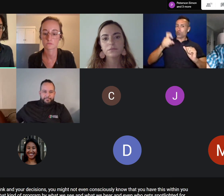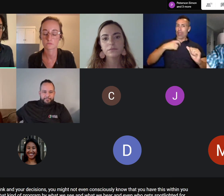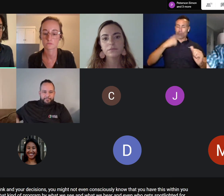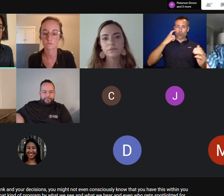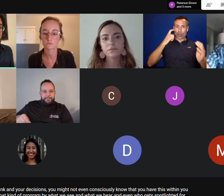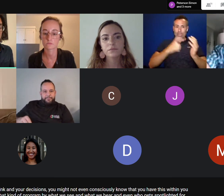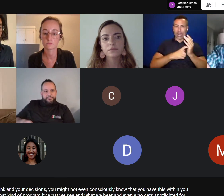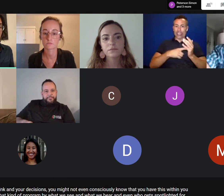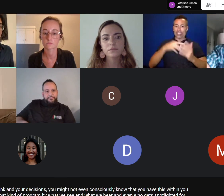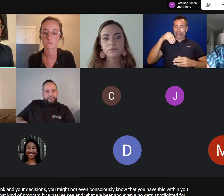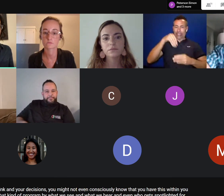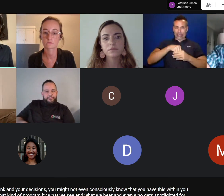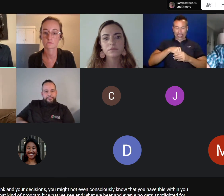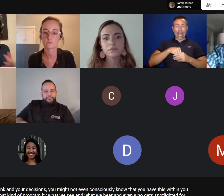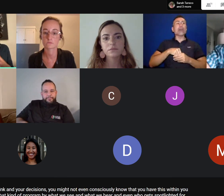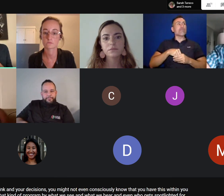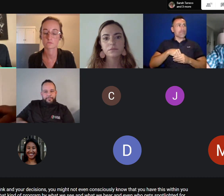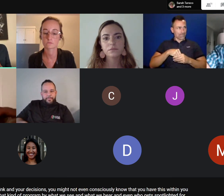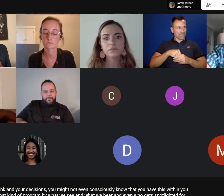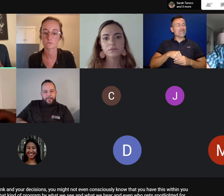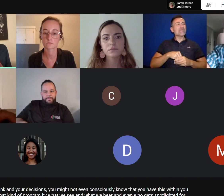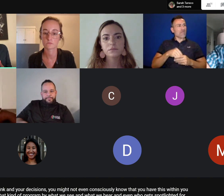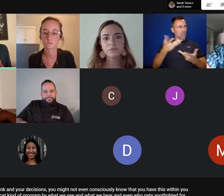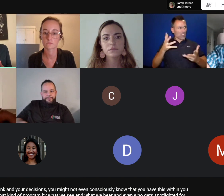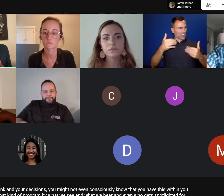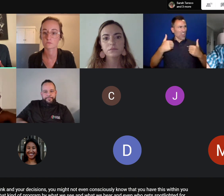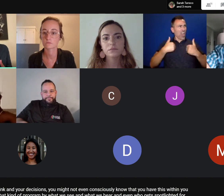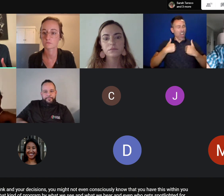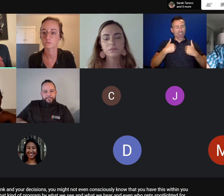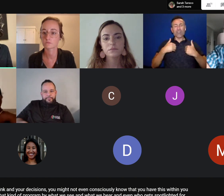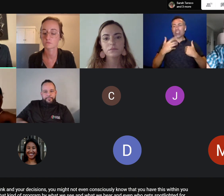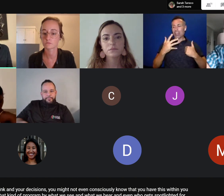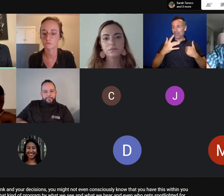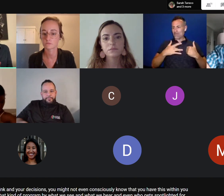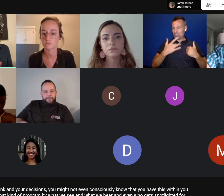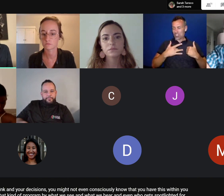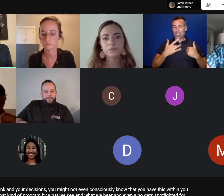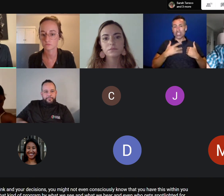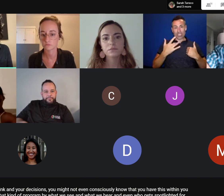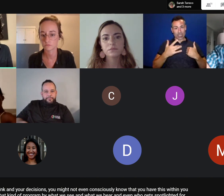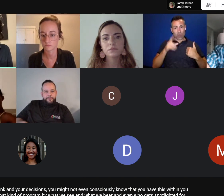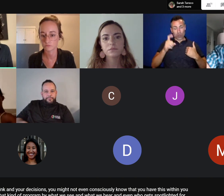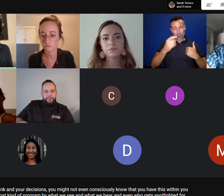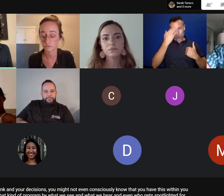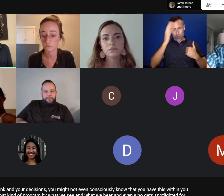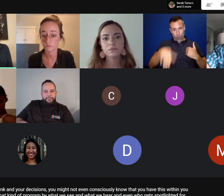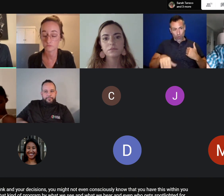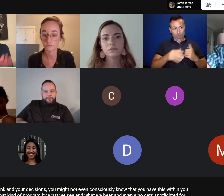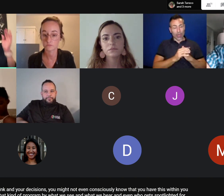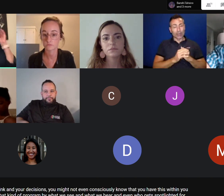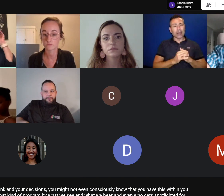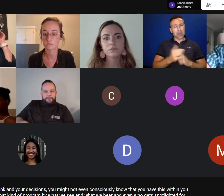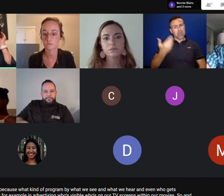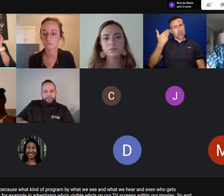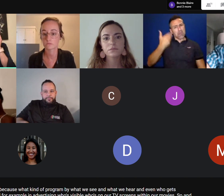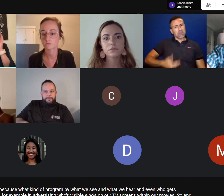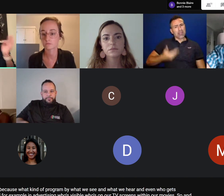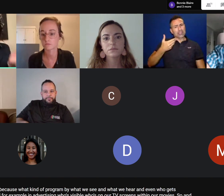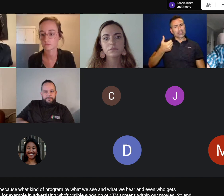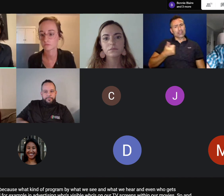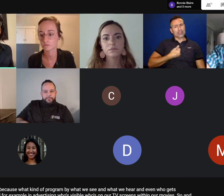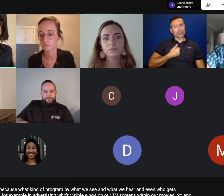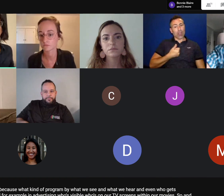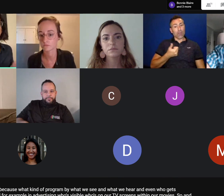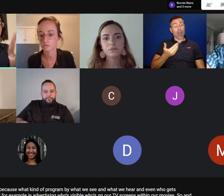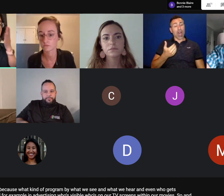So I think as a person with a disability that is invisible most of the time, I'm